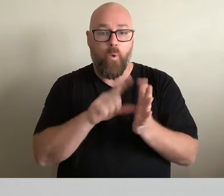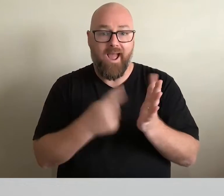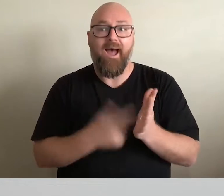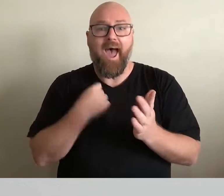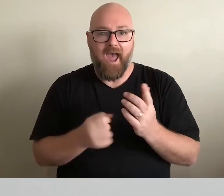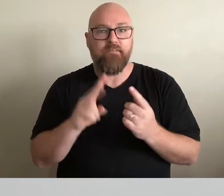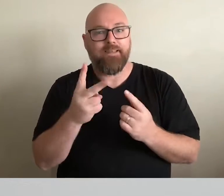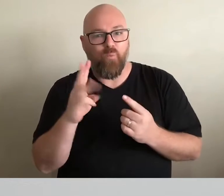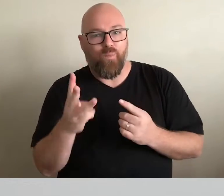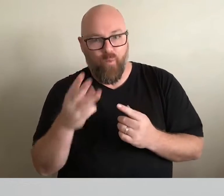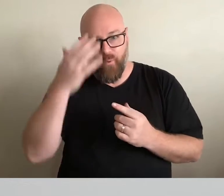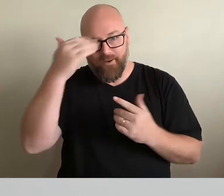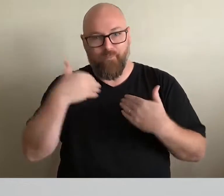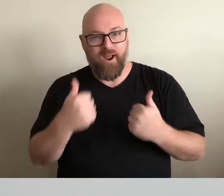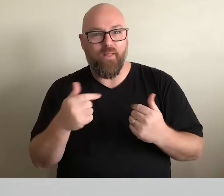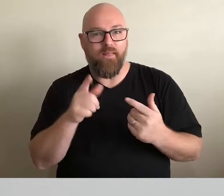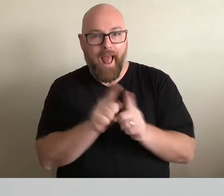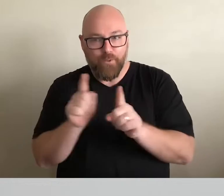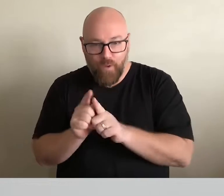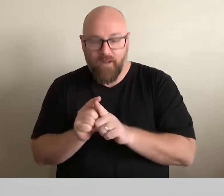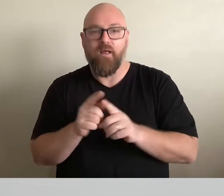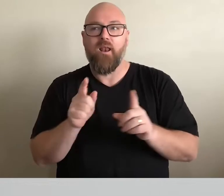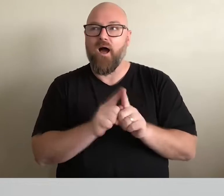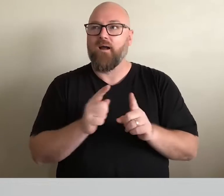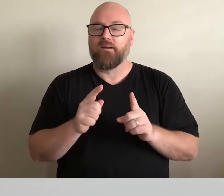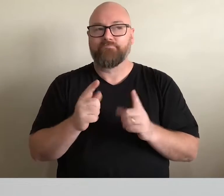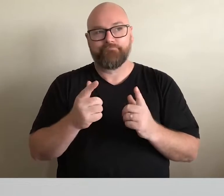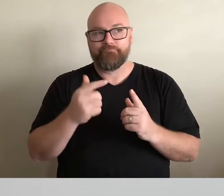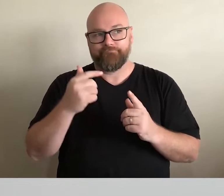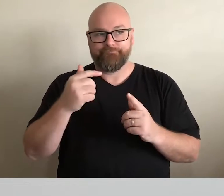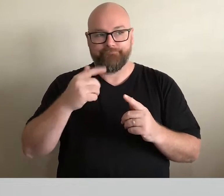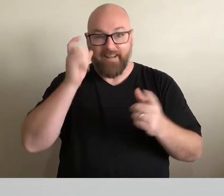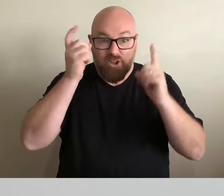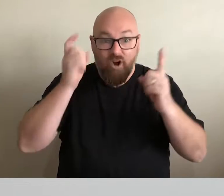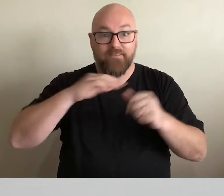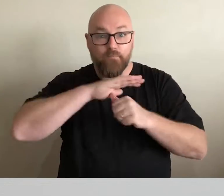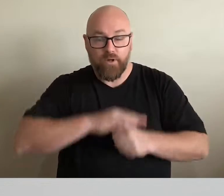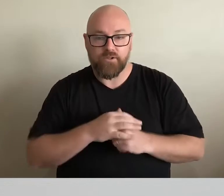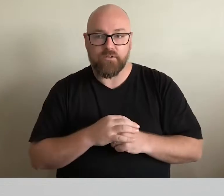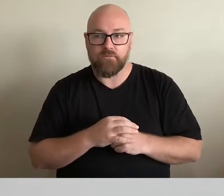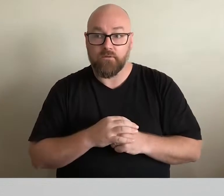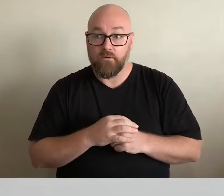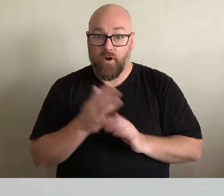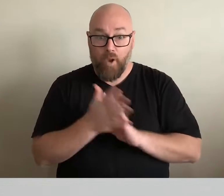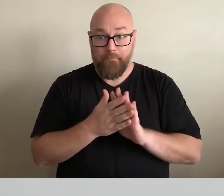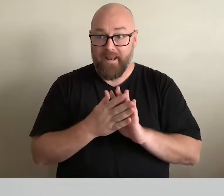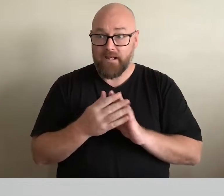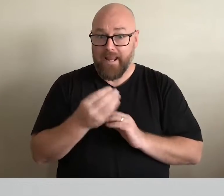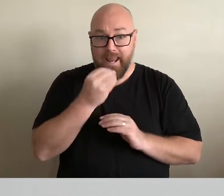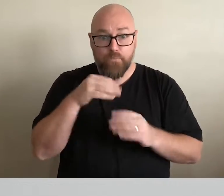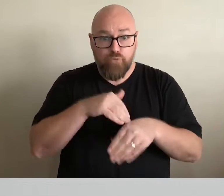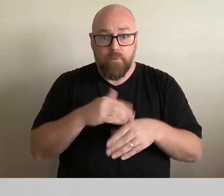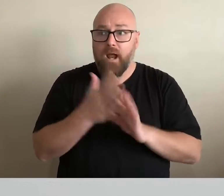mental illnesses like depression or anxiety. Eating disorders are not a sign of vanity or a desire for